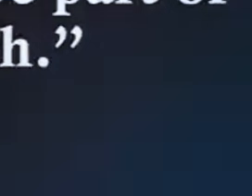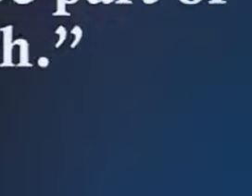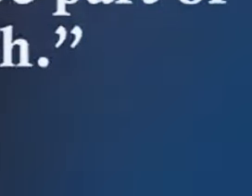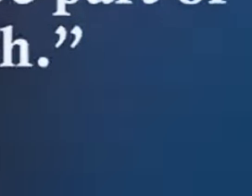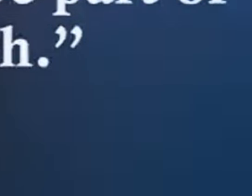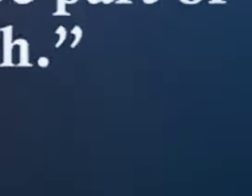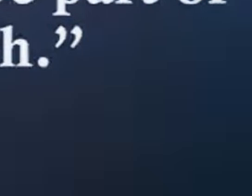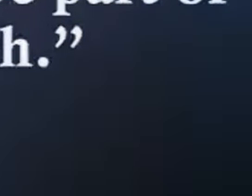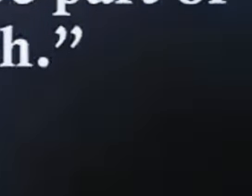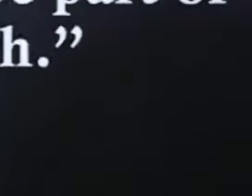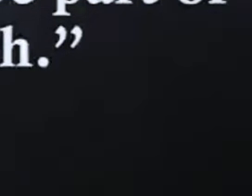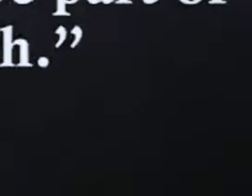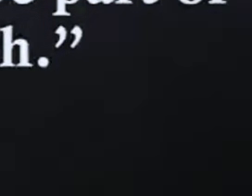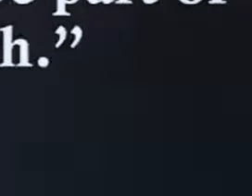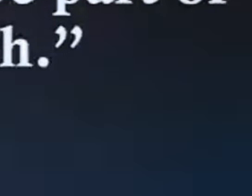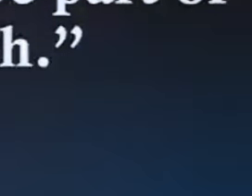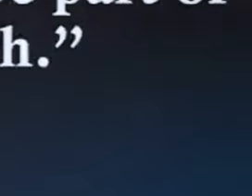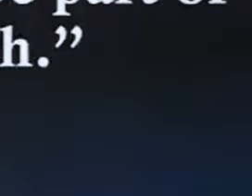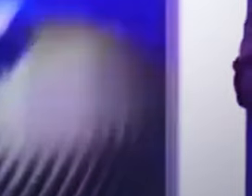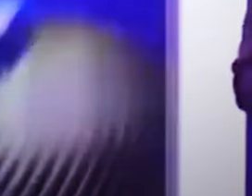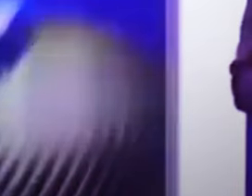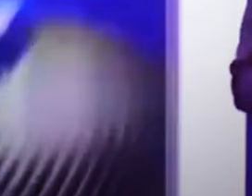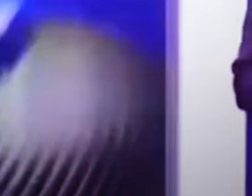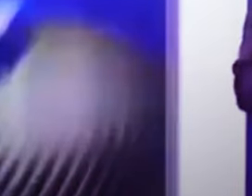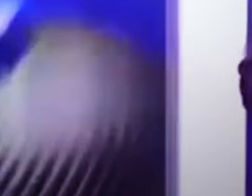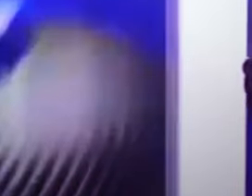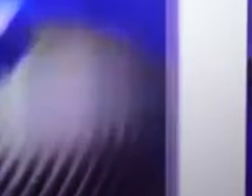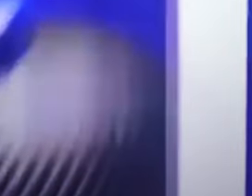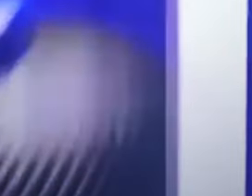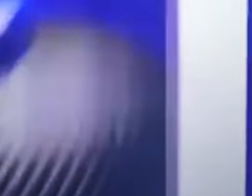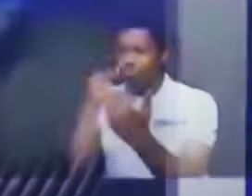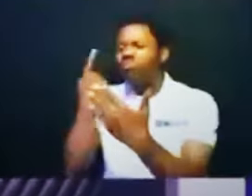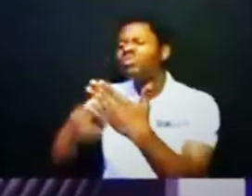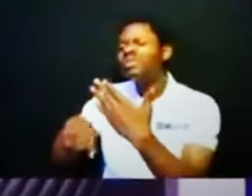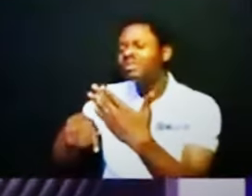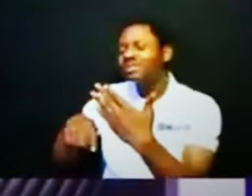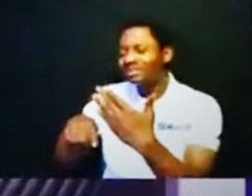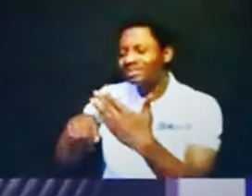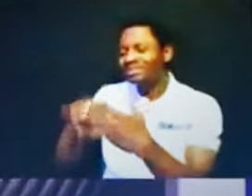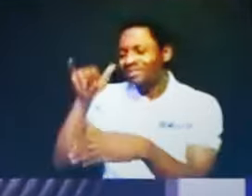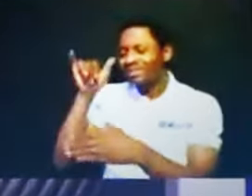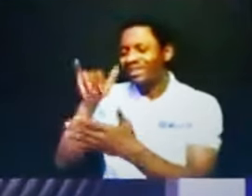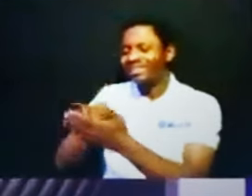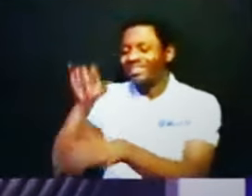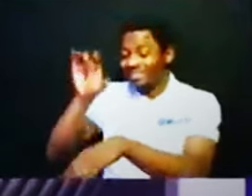people. But the hope is that the church consists of